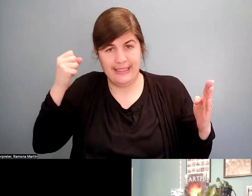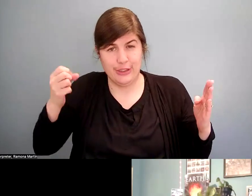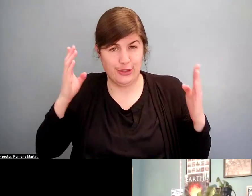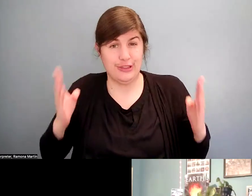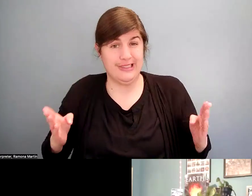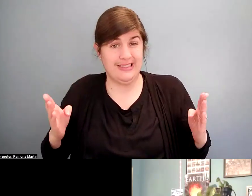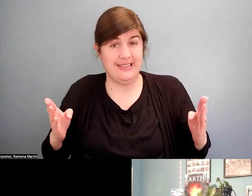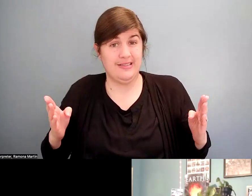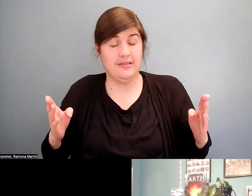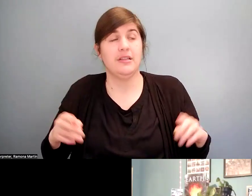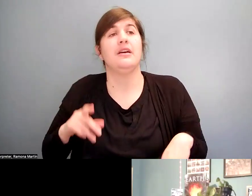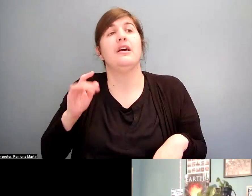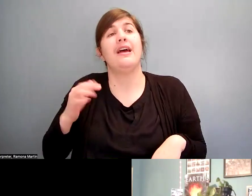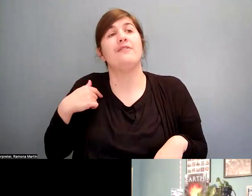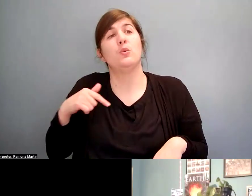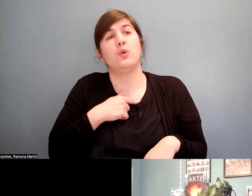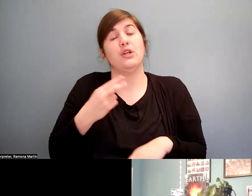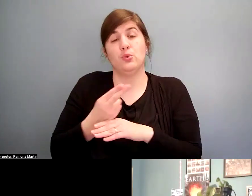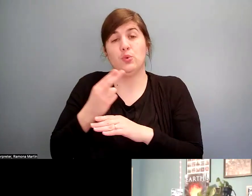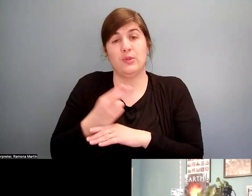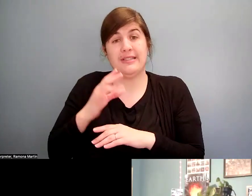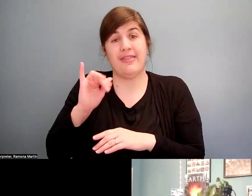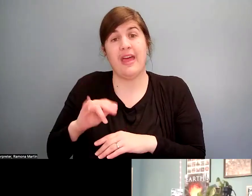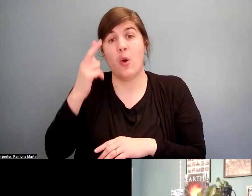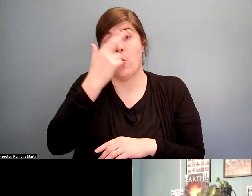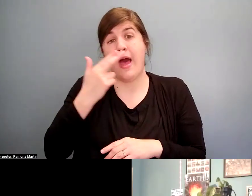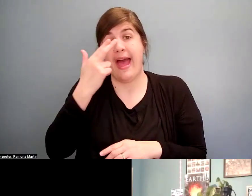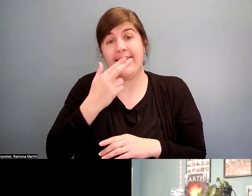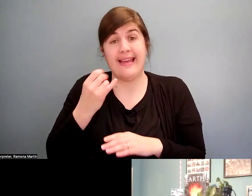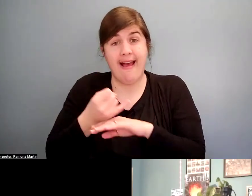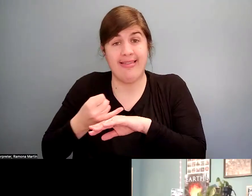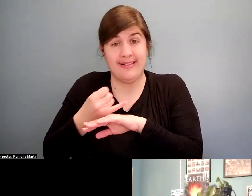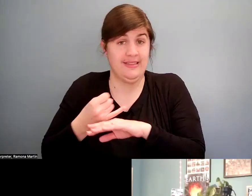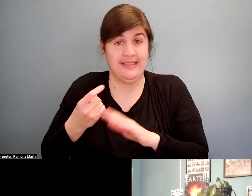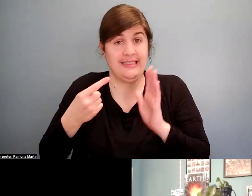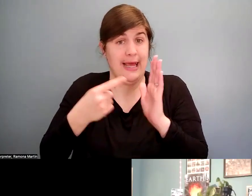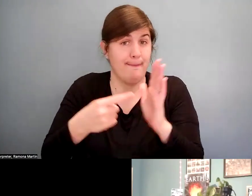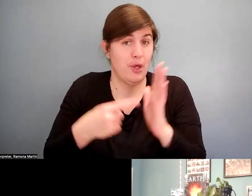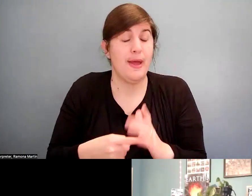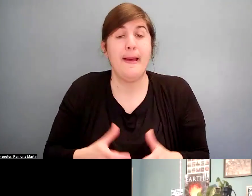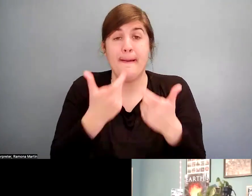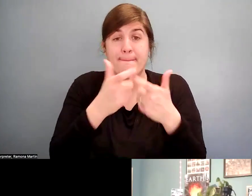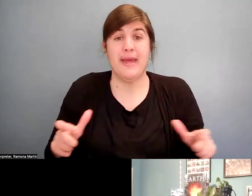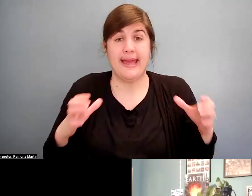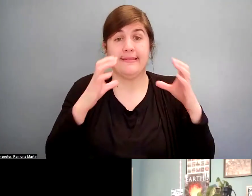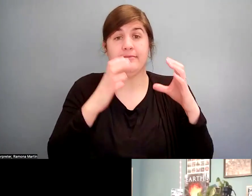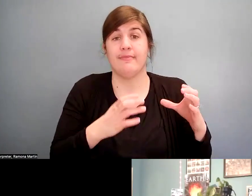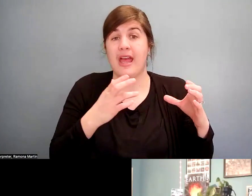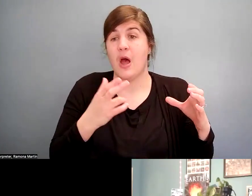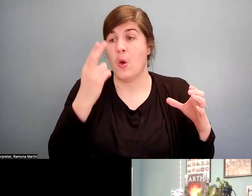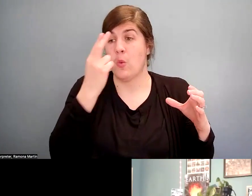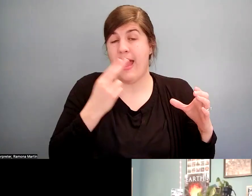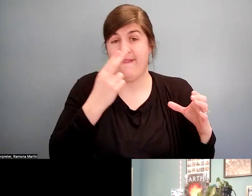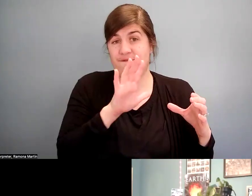use the islands of Hawaii as an example, so the big island of Hawaii has five volcanoes on